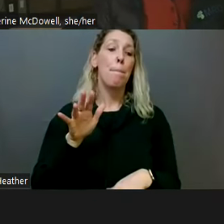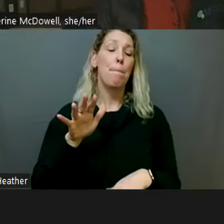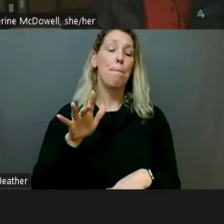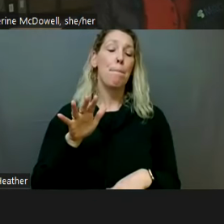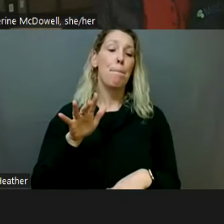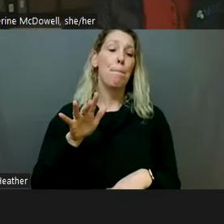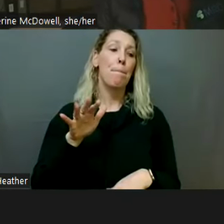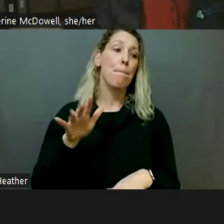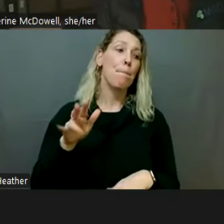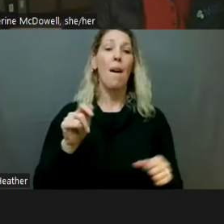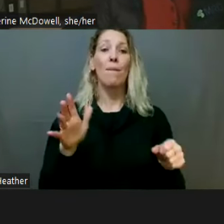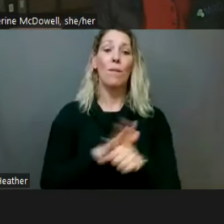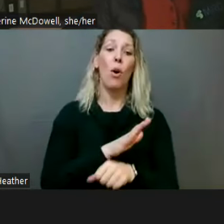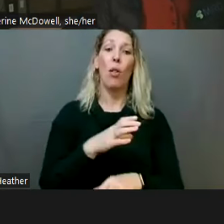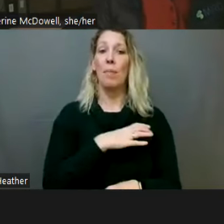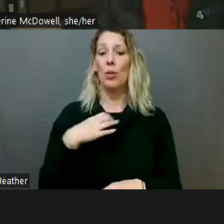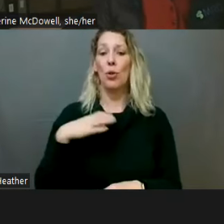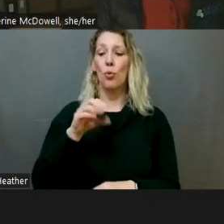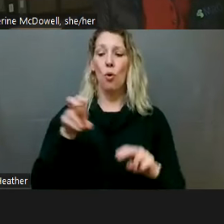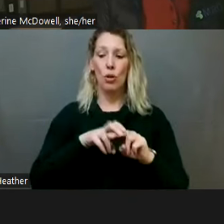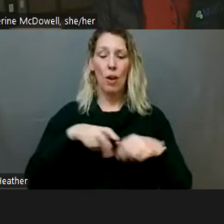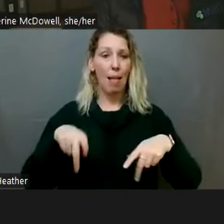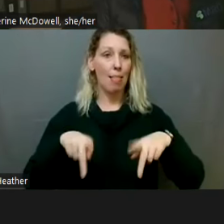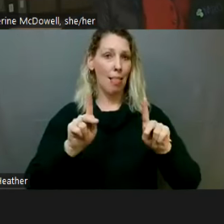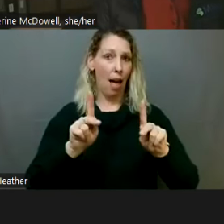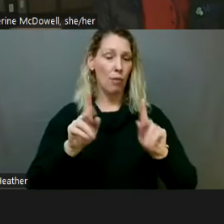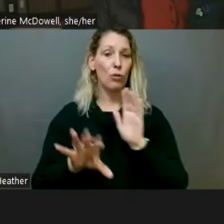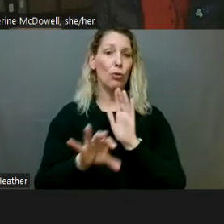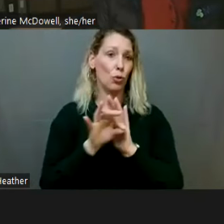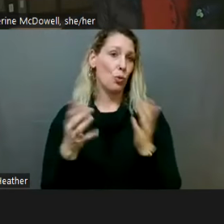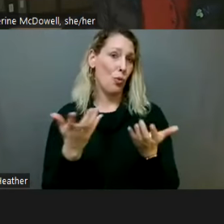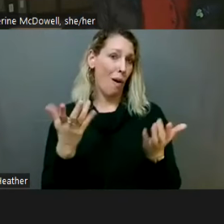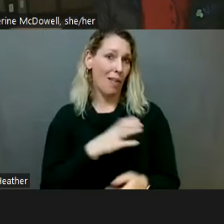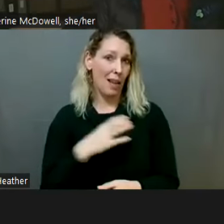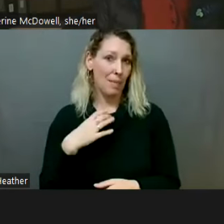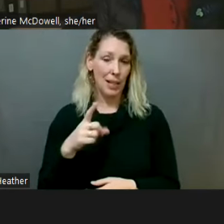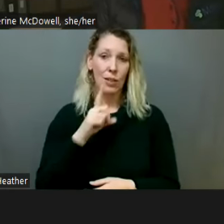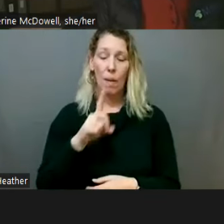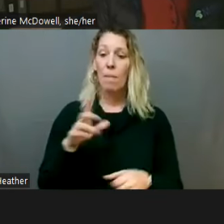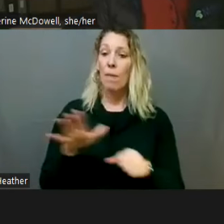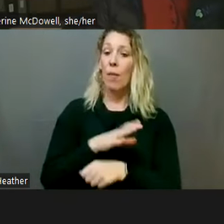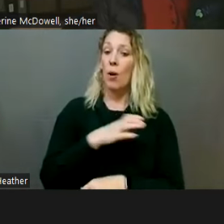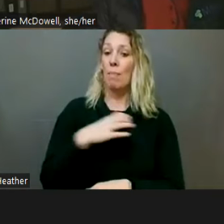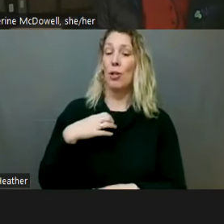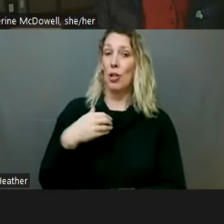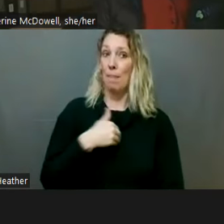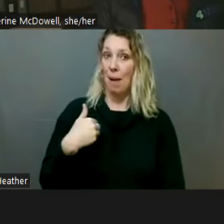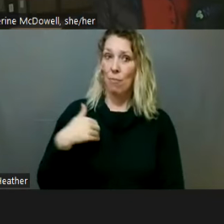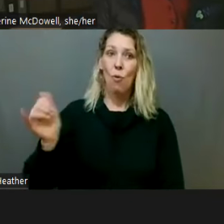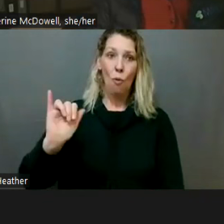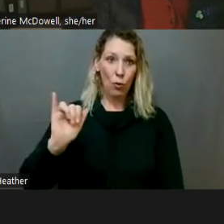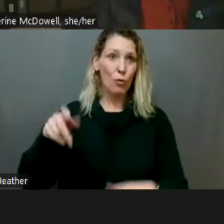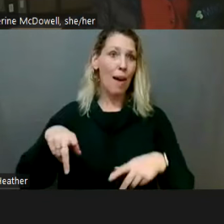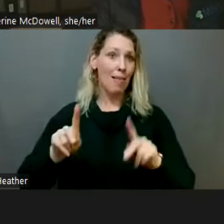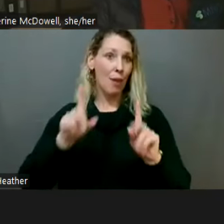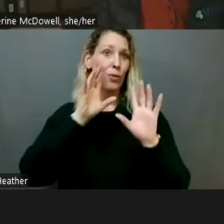the full commission co-chairs are allowed to choose what the subcommittees are. The full commission members are also allowed to determine